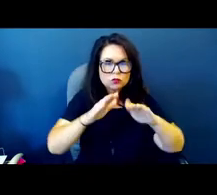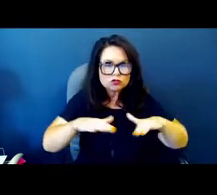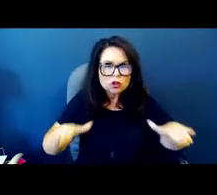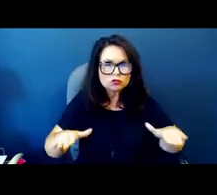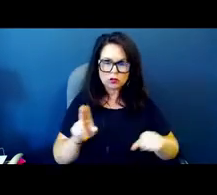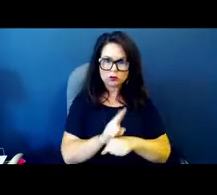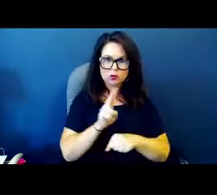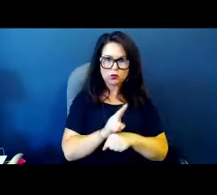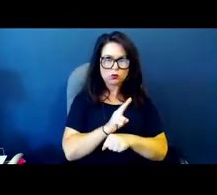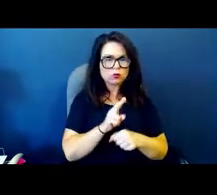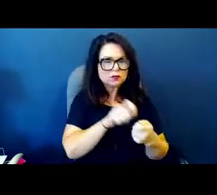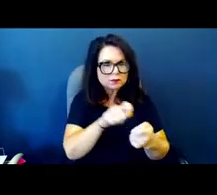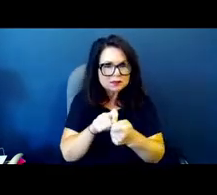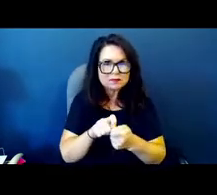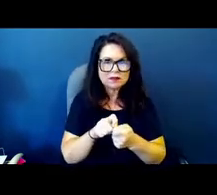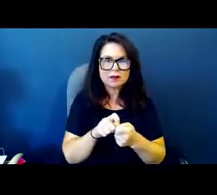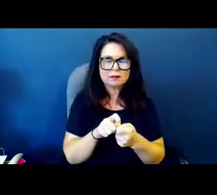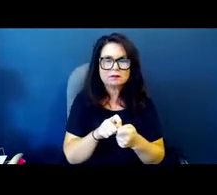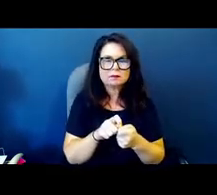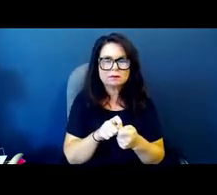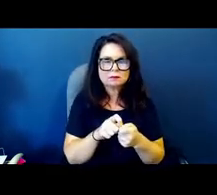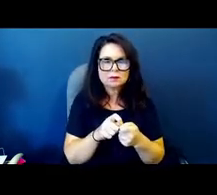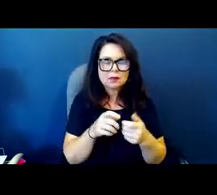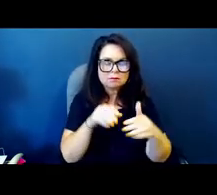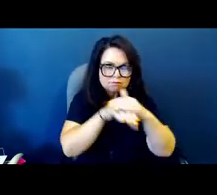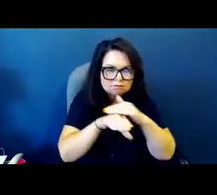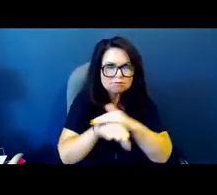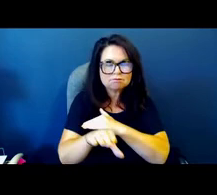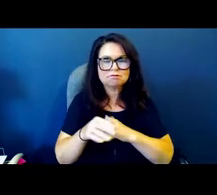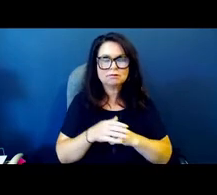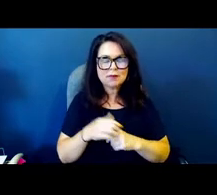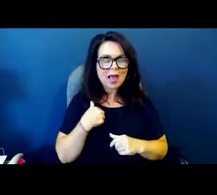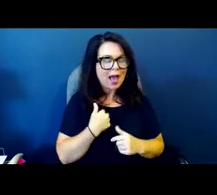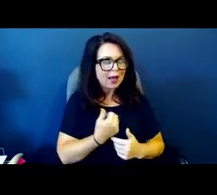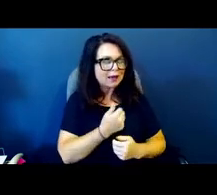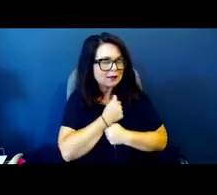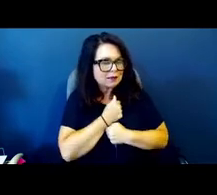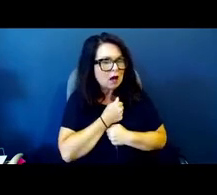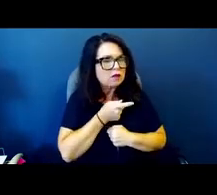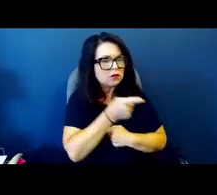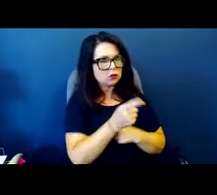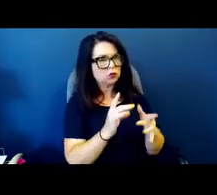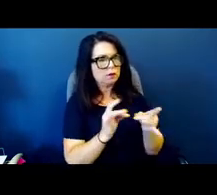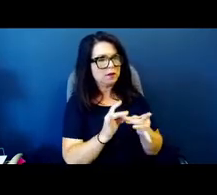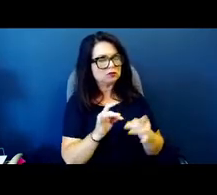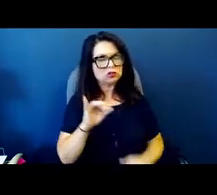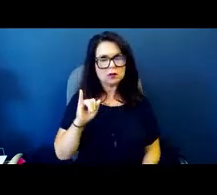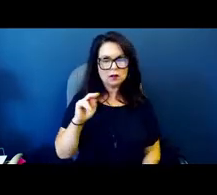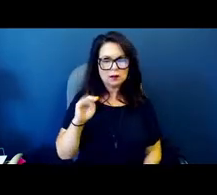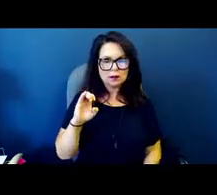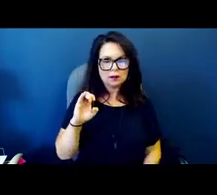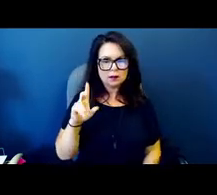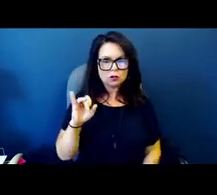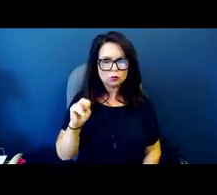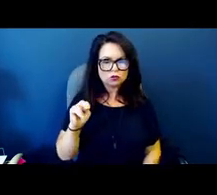we need to be looking at, I think I love it how you say the inclusion revolution.